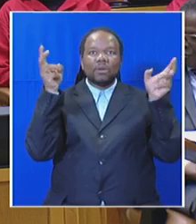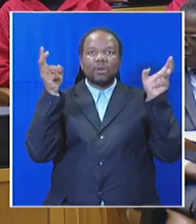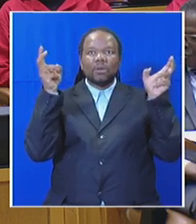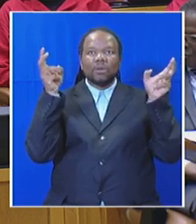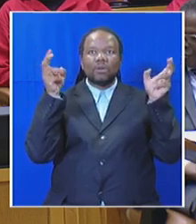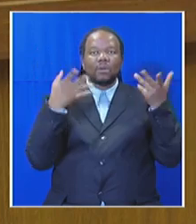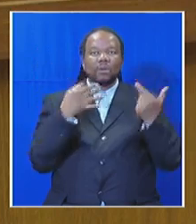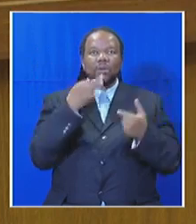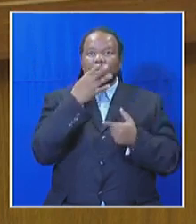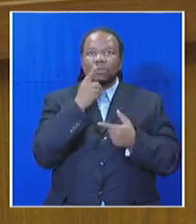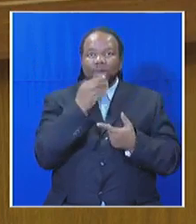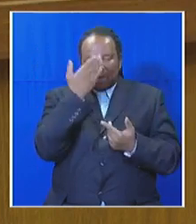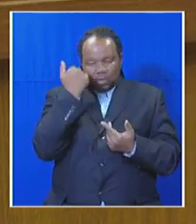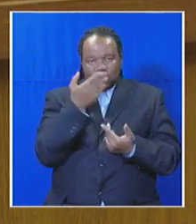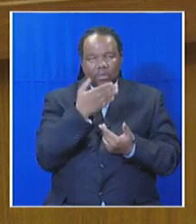about.